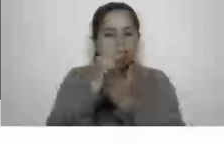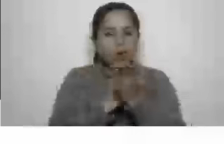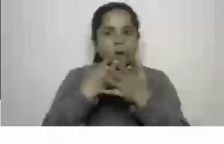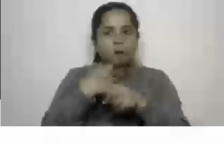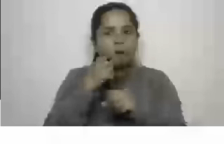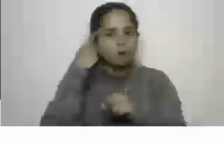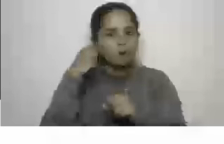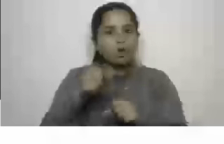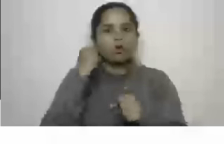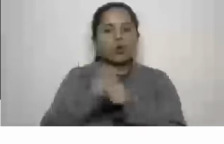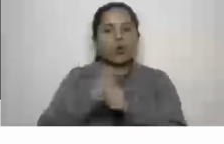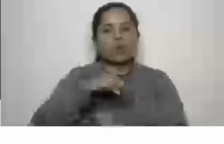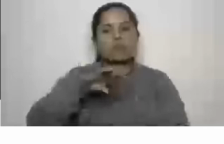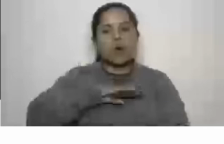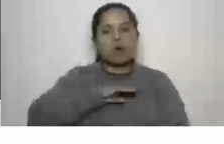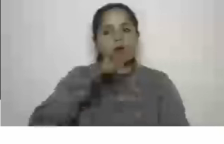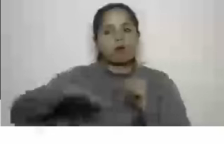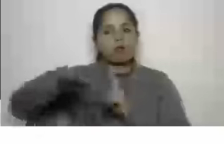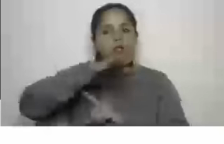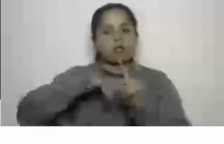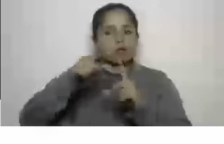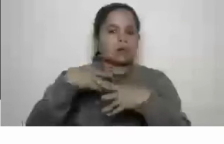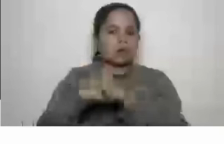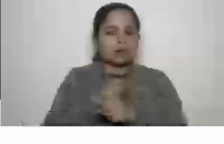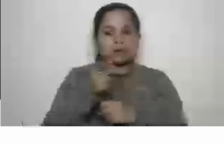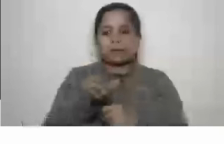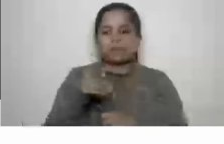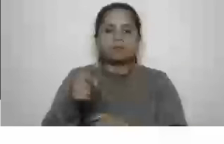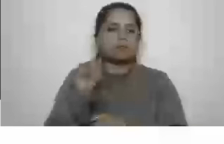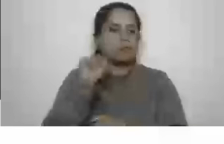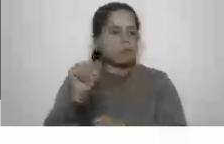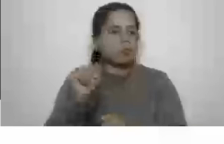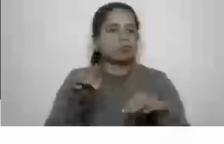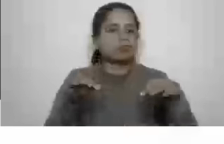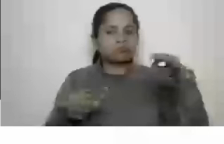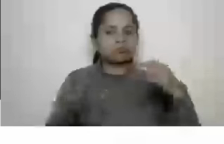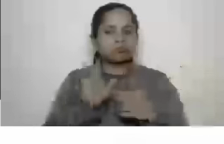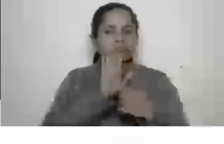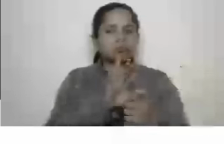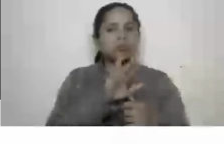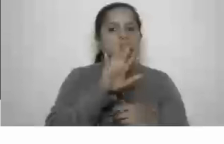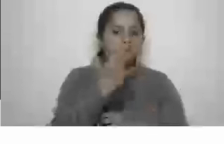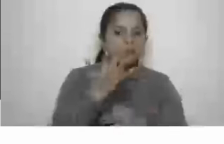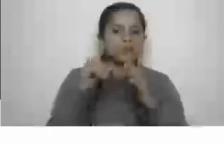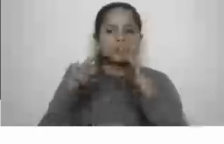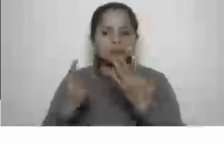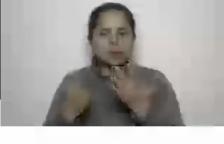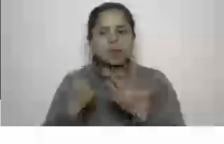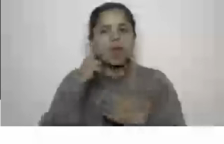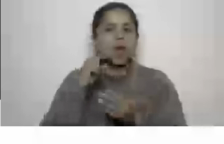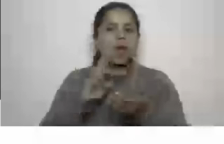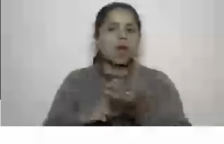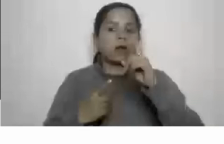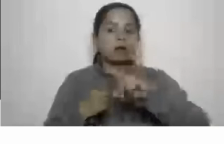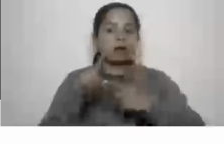the government of Maharashtra. He has presented his studies in the 5th and 6th INET